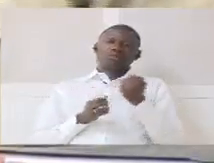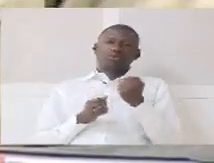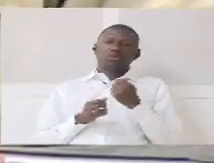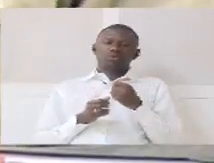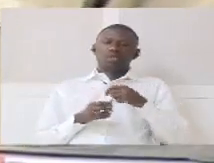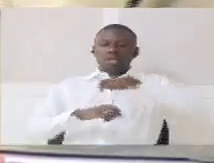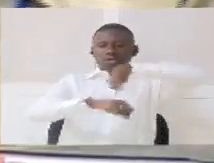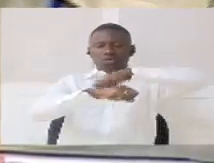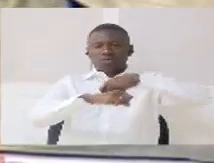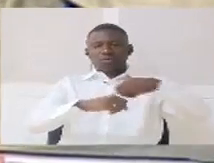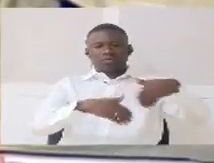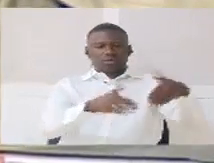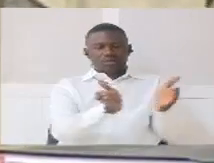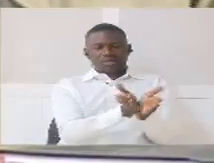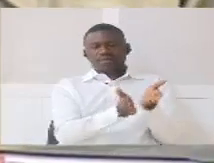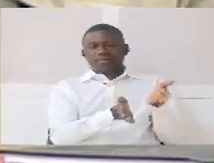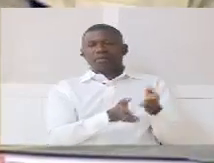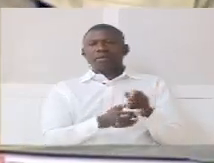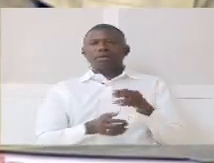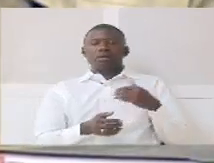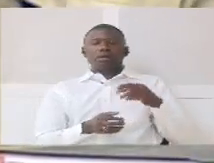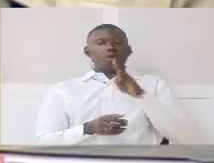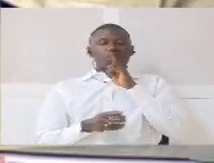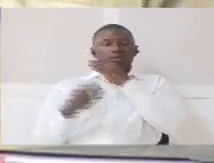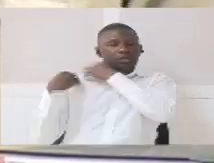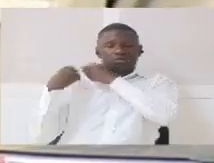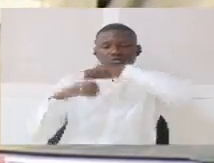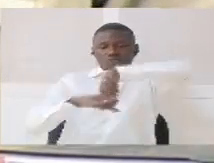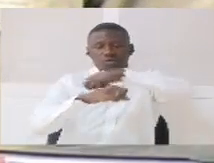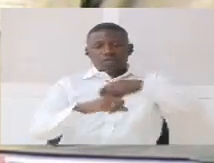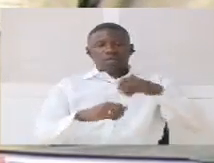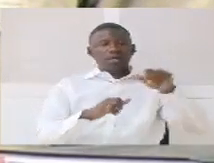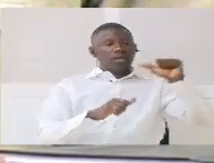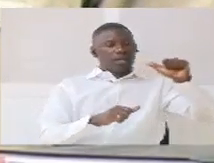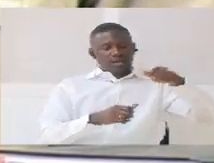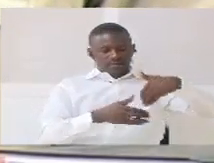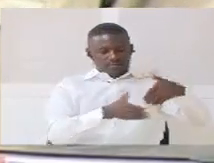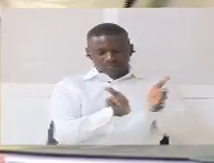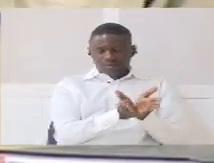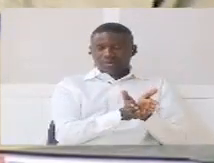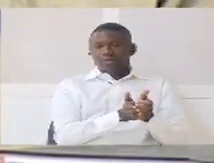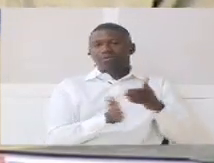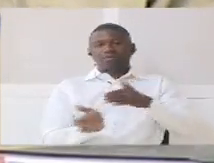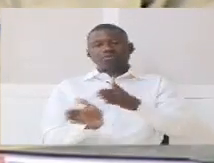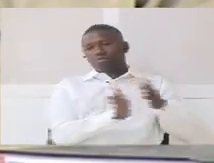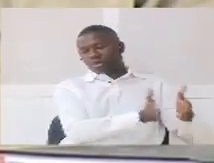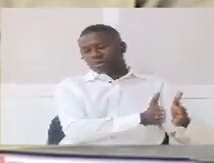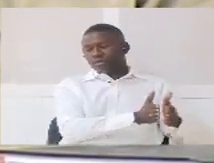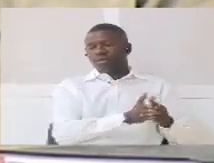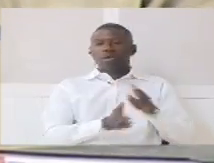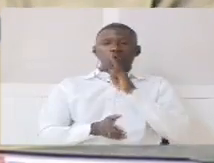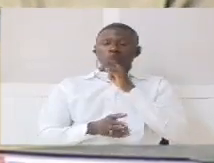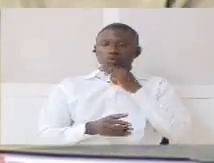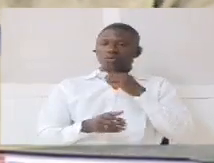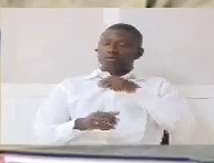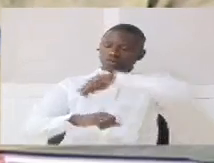Because the cooking was done separately. Those who cook diet A will be fired. They were on their own. Those